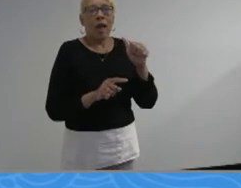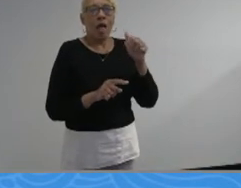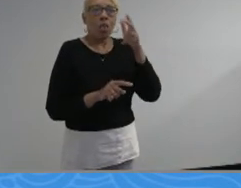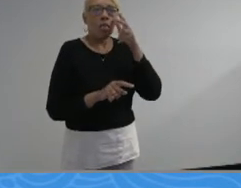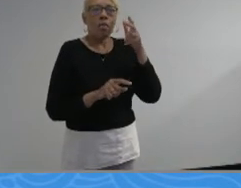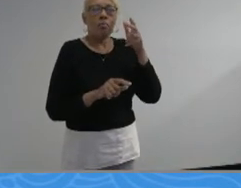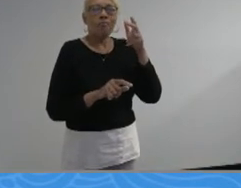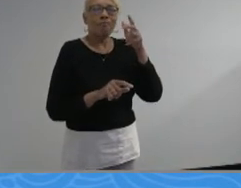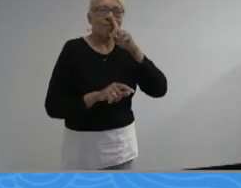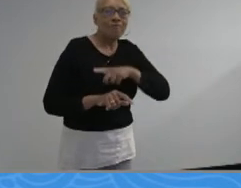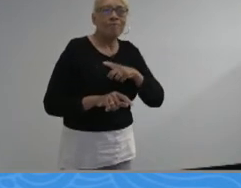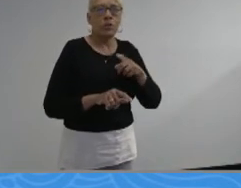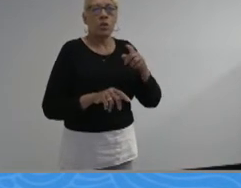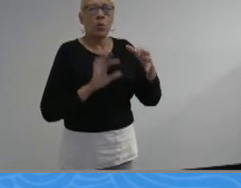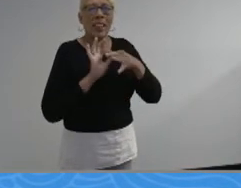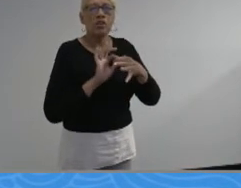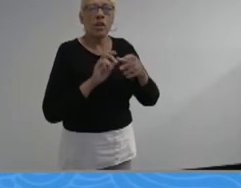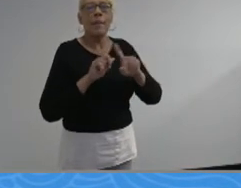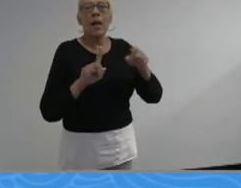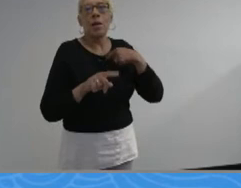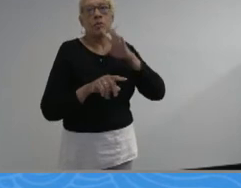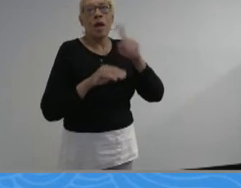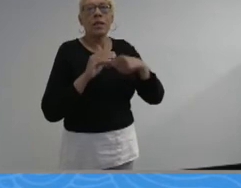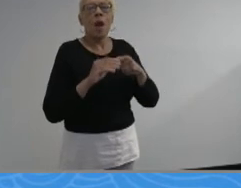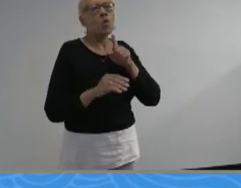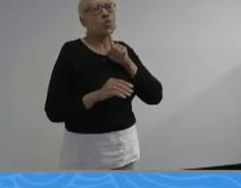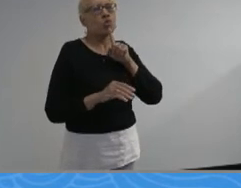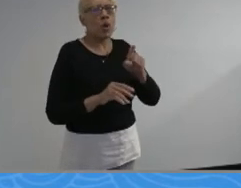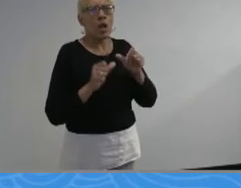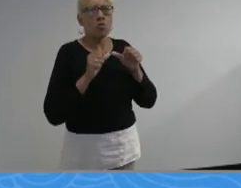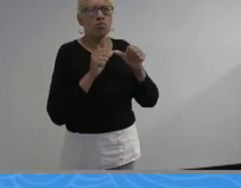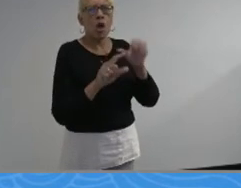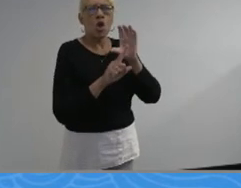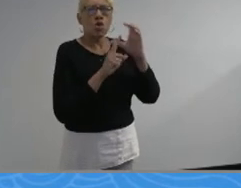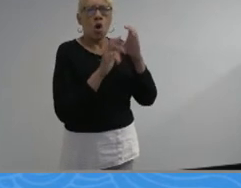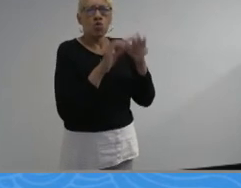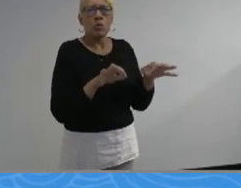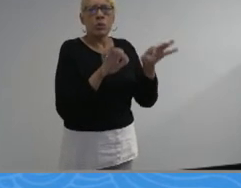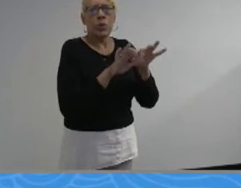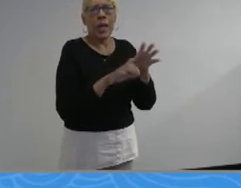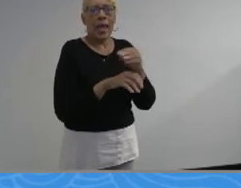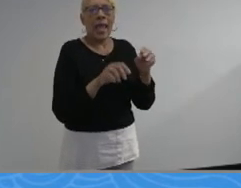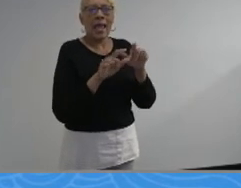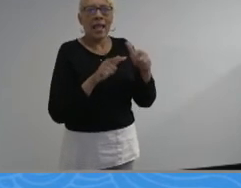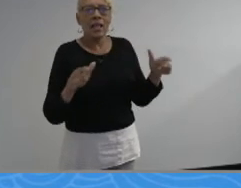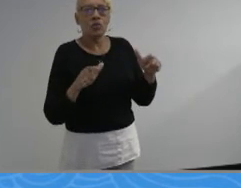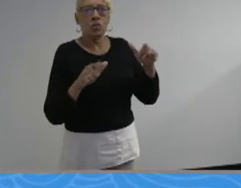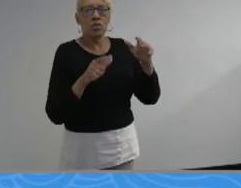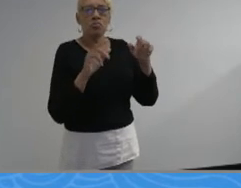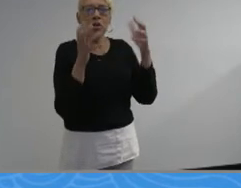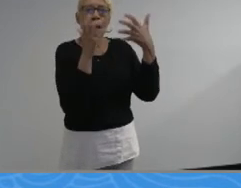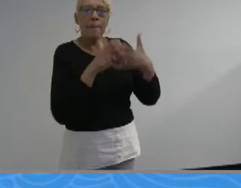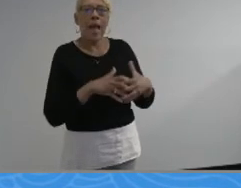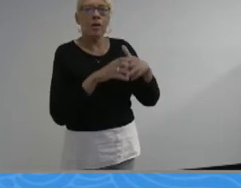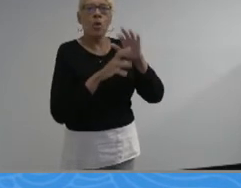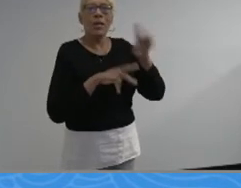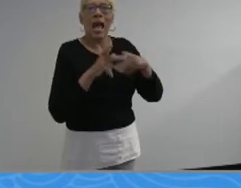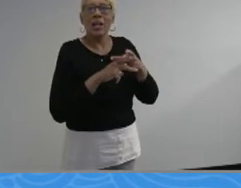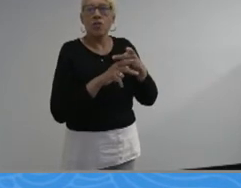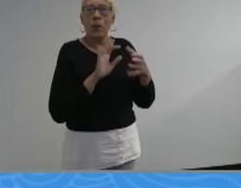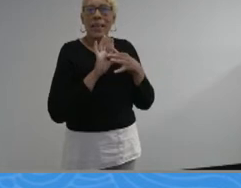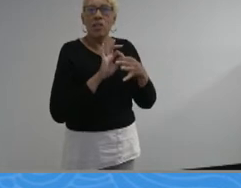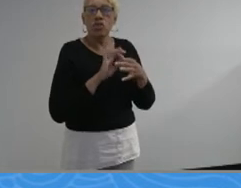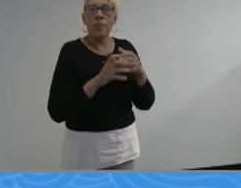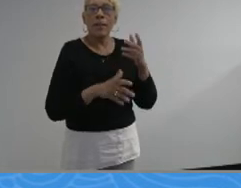relationships. I'm talking about real sort of sustaining, culturally relevant, linguistically compatible kinds of relationships that are built